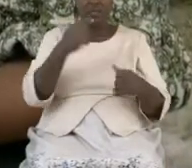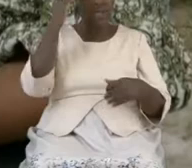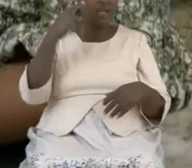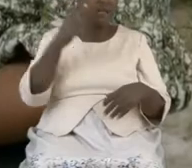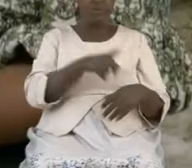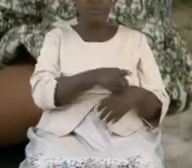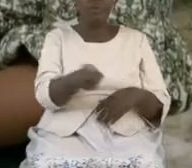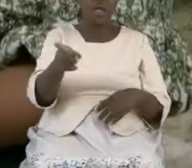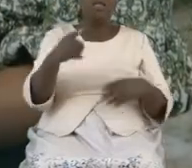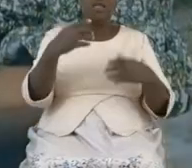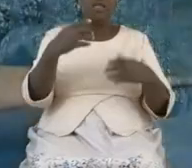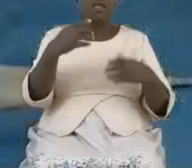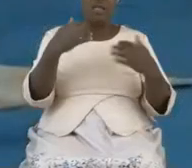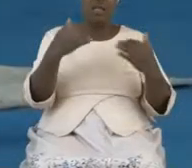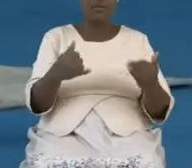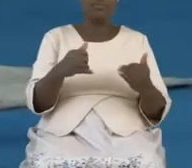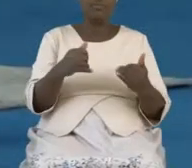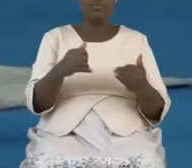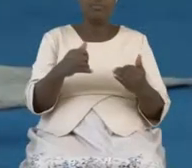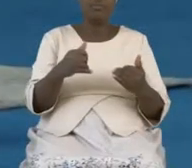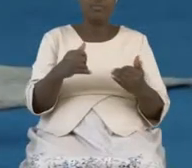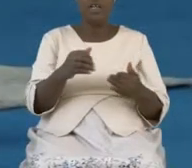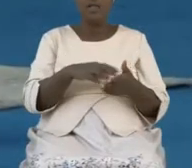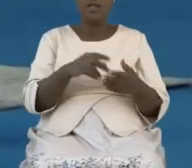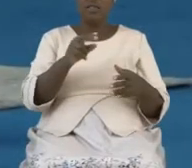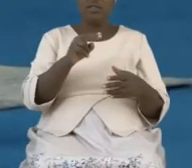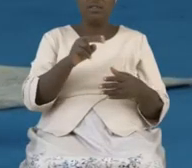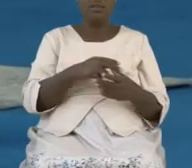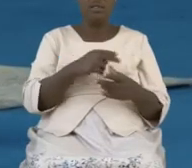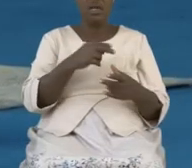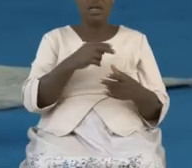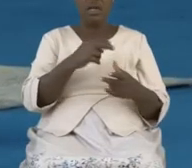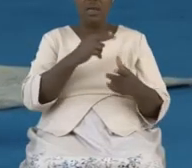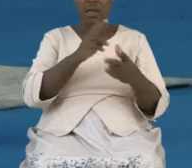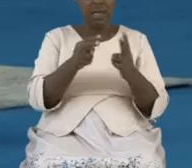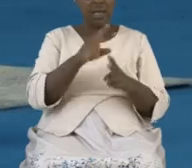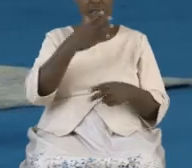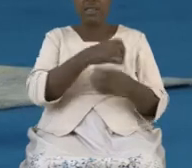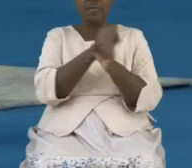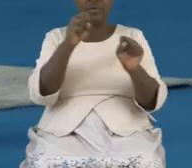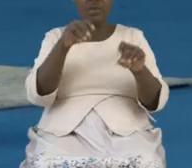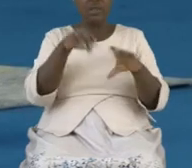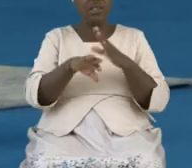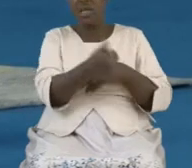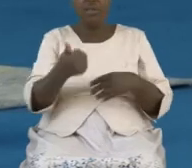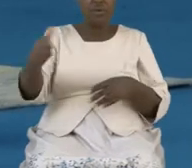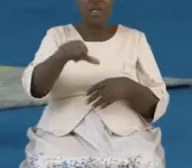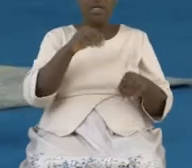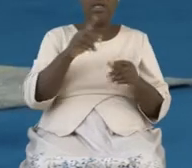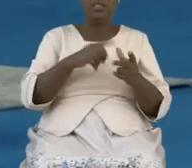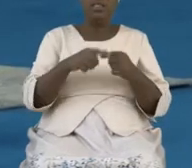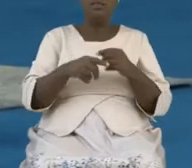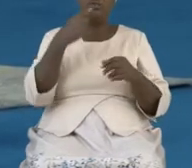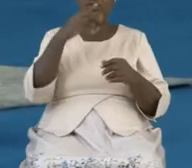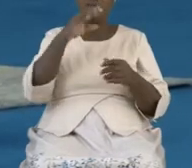conclusion, neither is there salvation in any other, only in the crucified one, Christ.